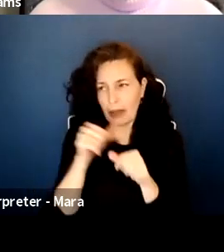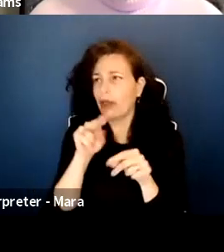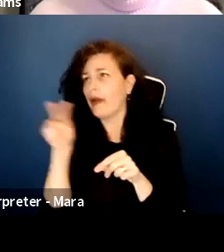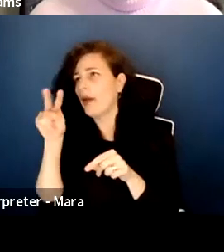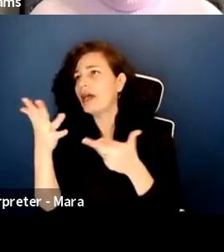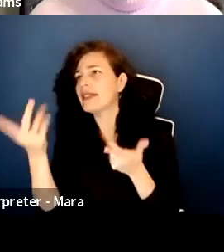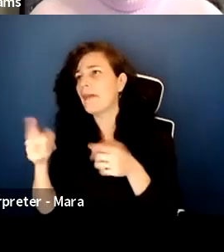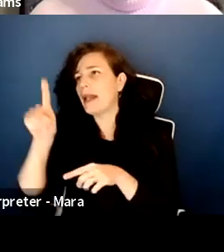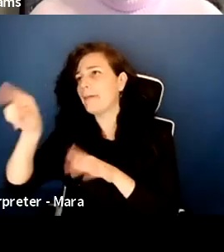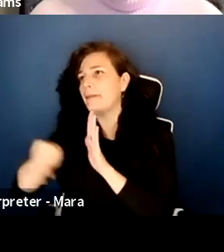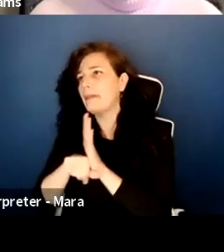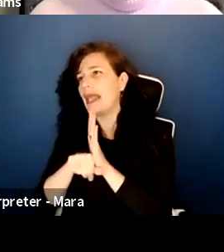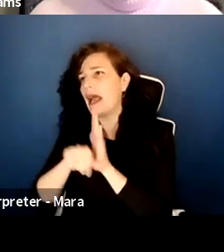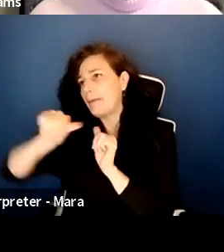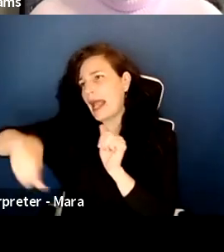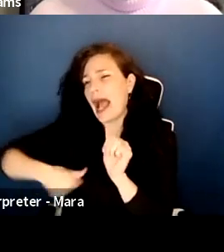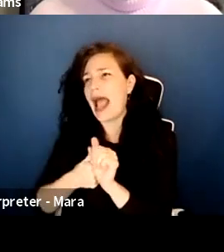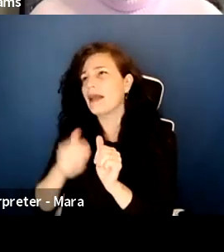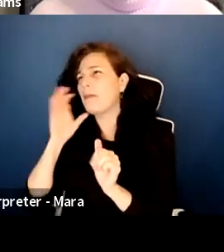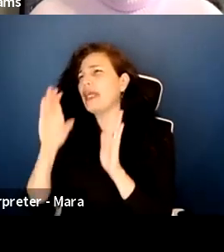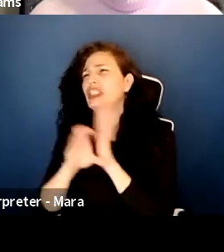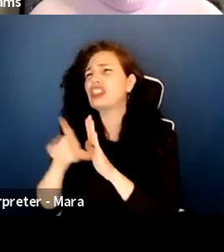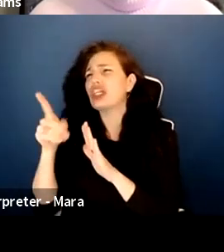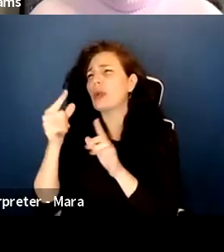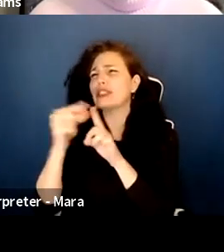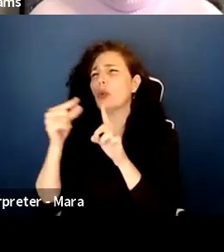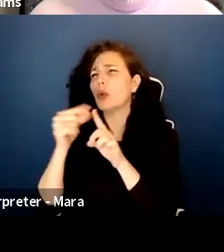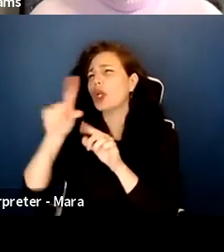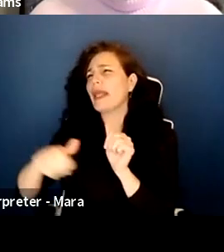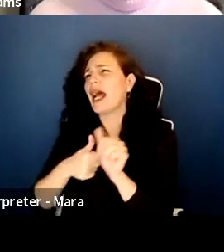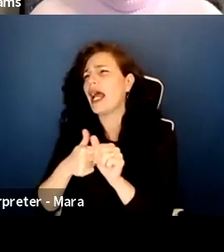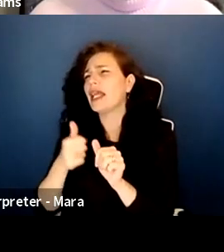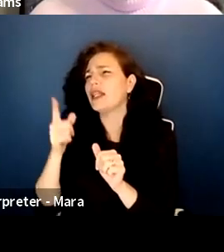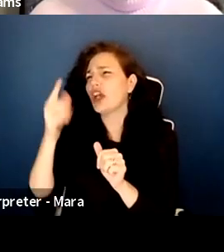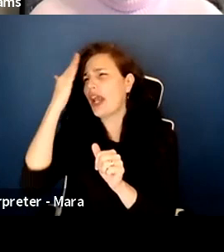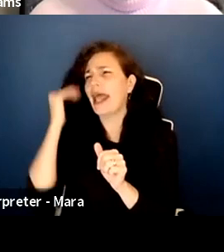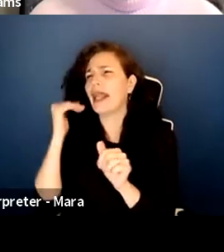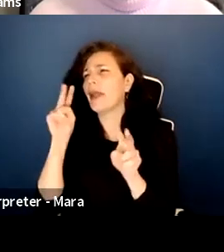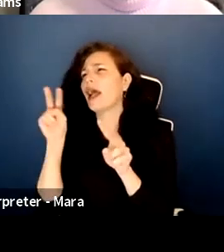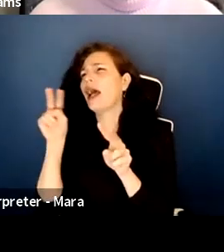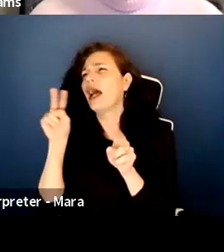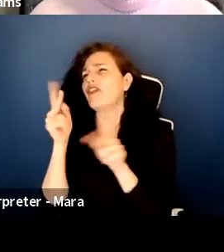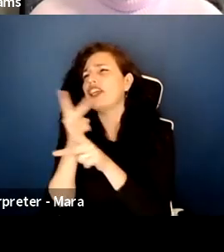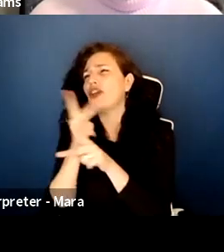If there's a picture or a word that's behind your head, 100%. Grandma. I'm trying to figure it